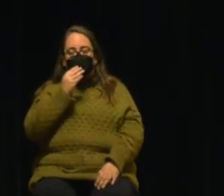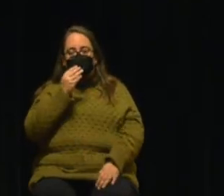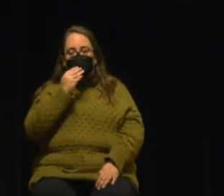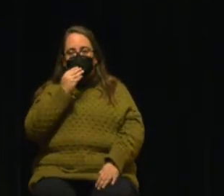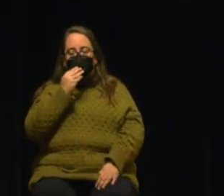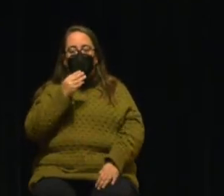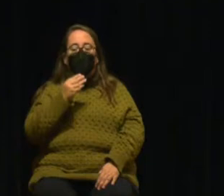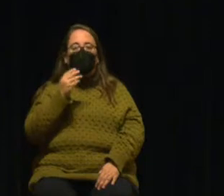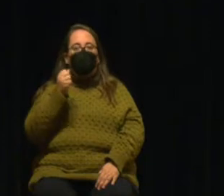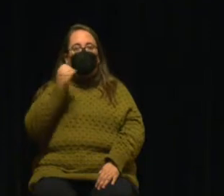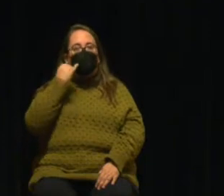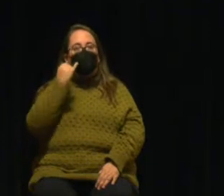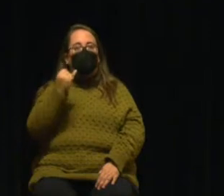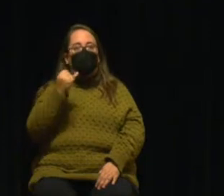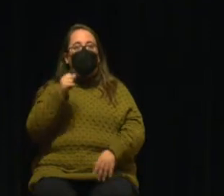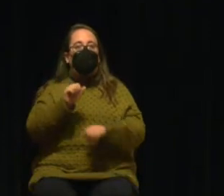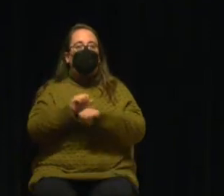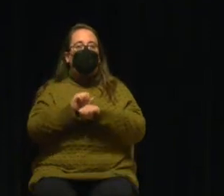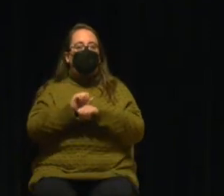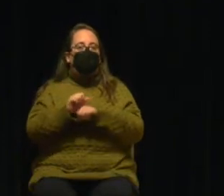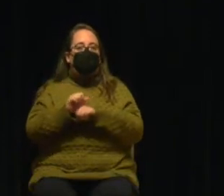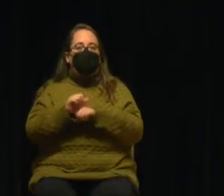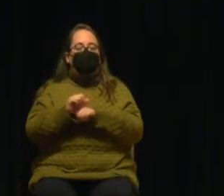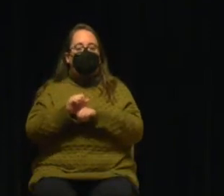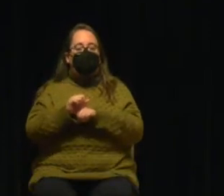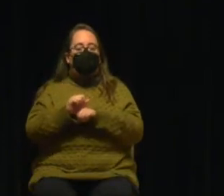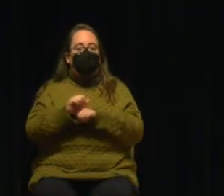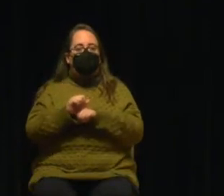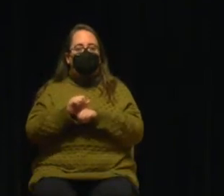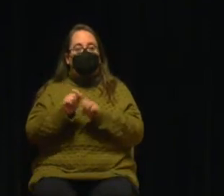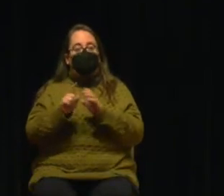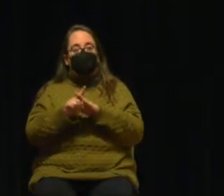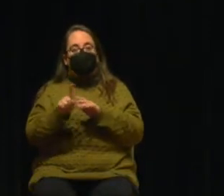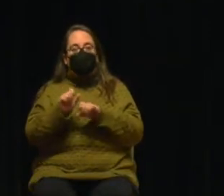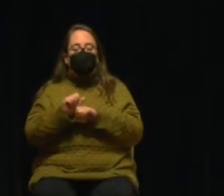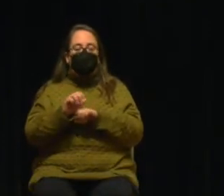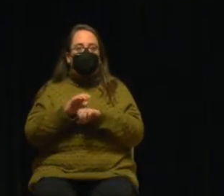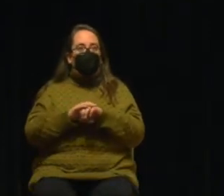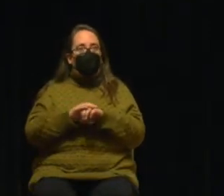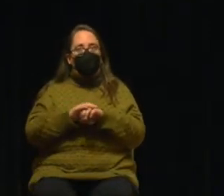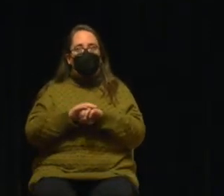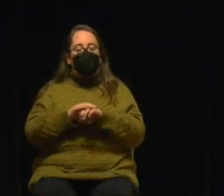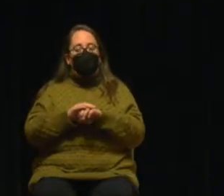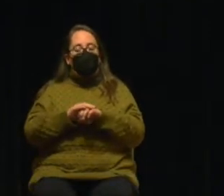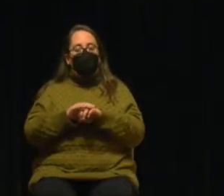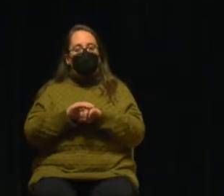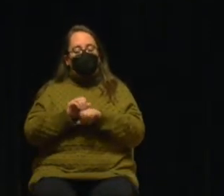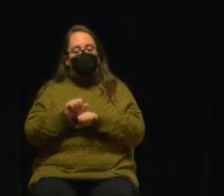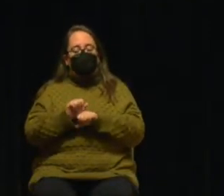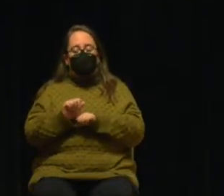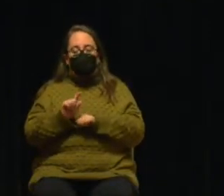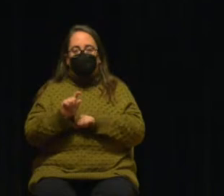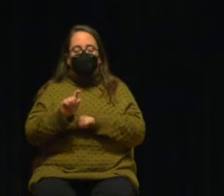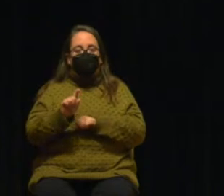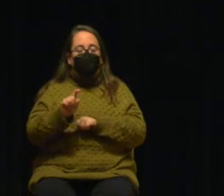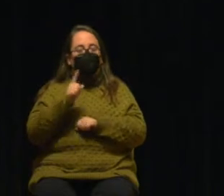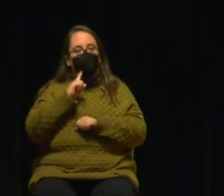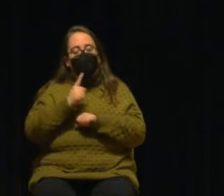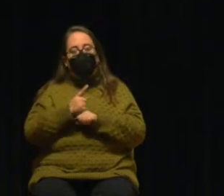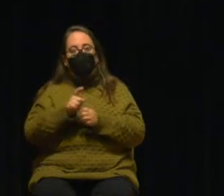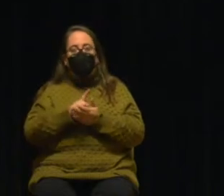can imagine enslaved fugitive slaves on the road for days or weeks, starving, in desperate need of medical